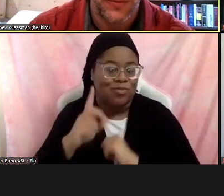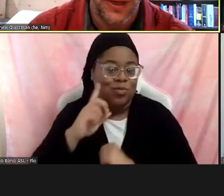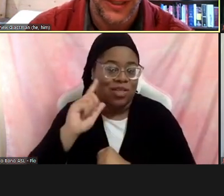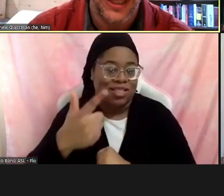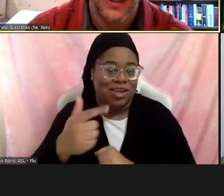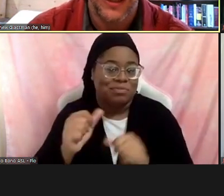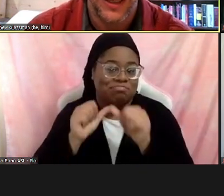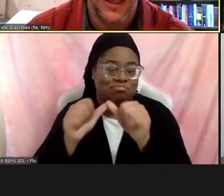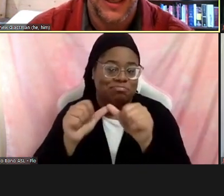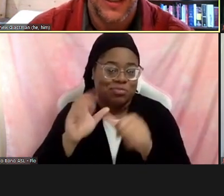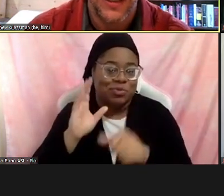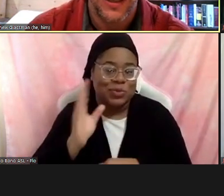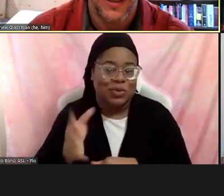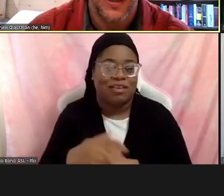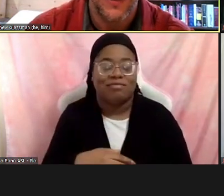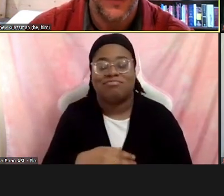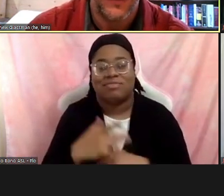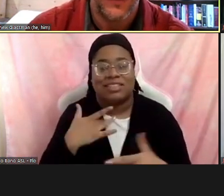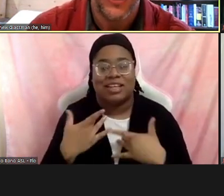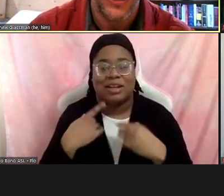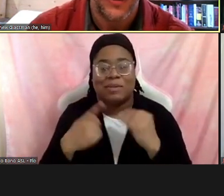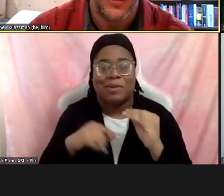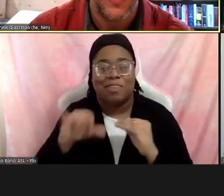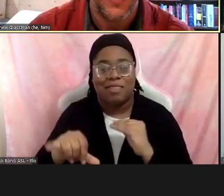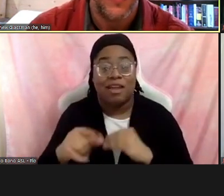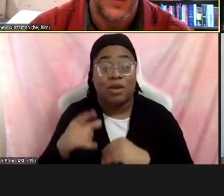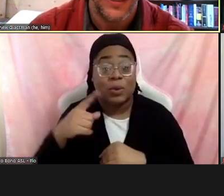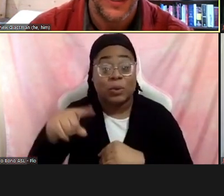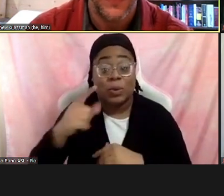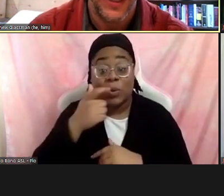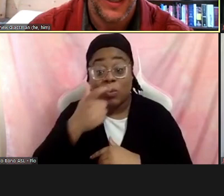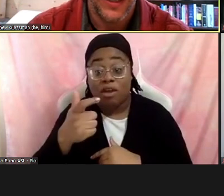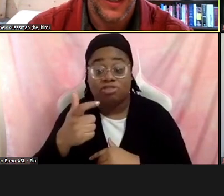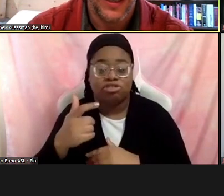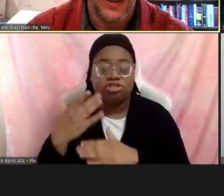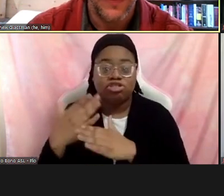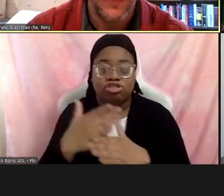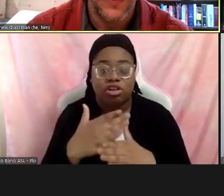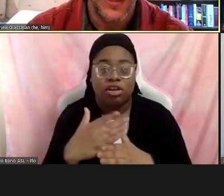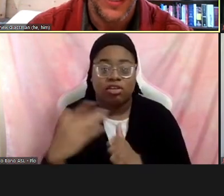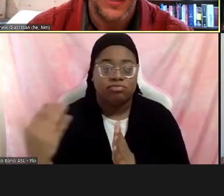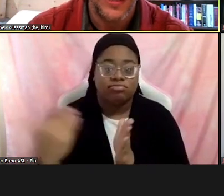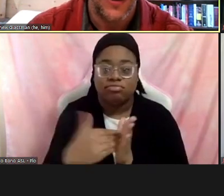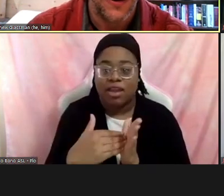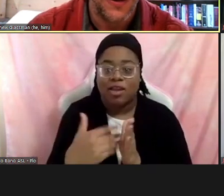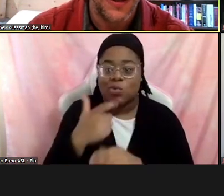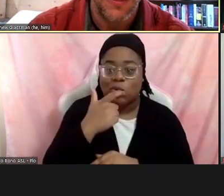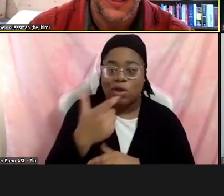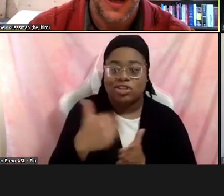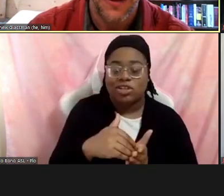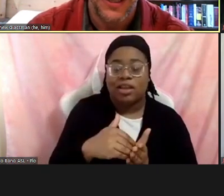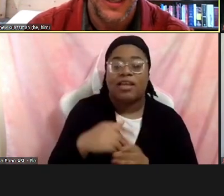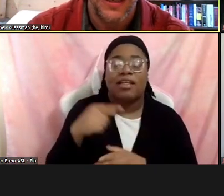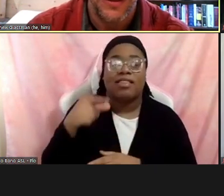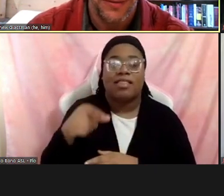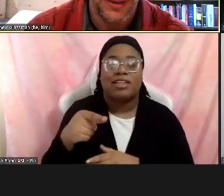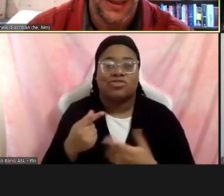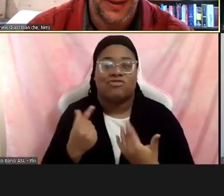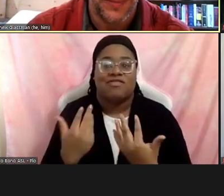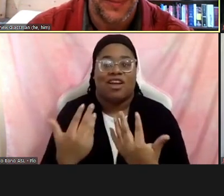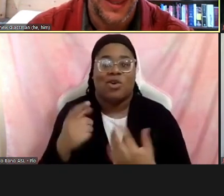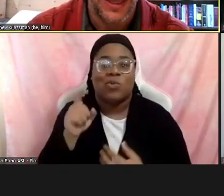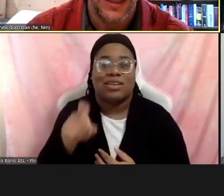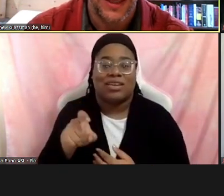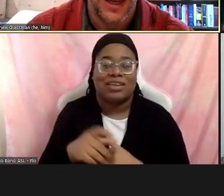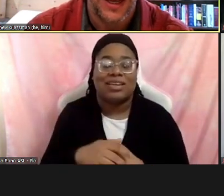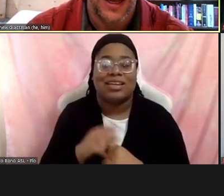of you watching, and feel free to share it, revisit it. These are the embers that we need.